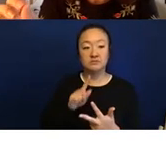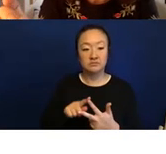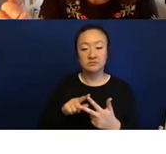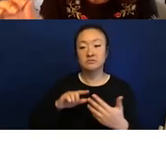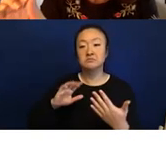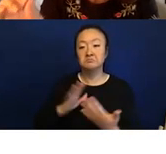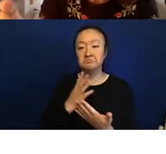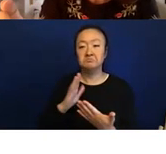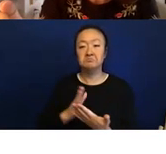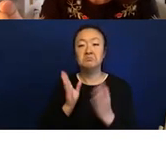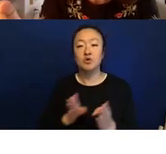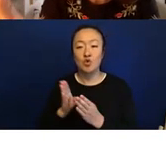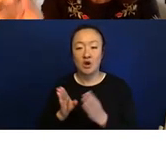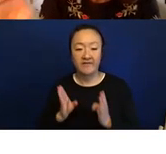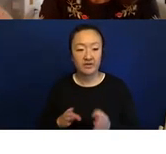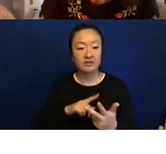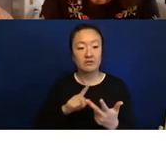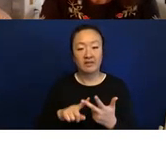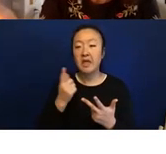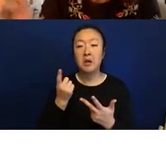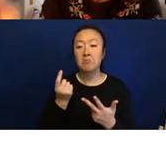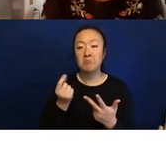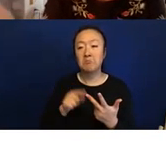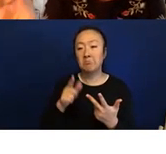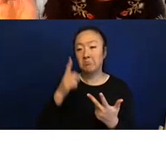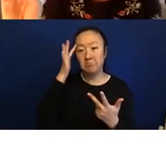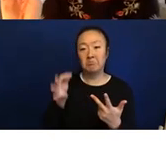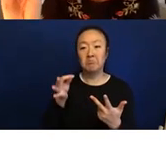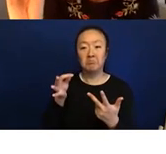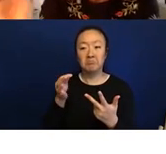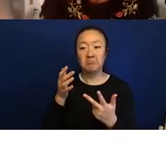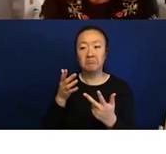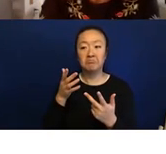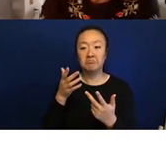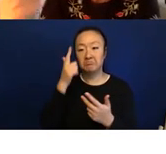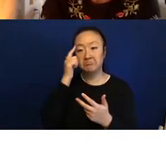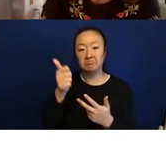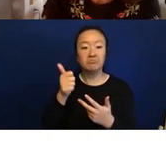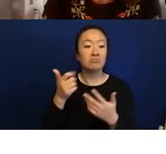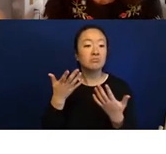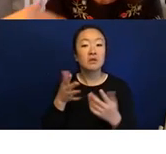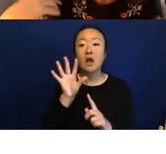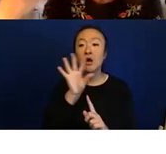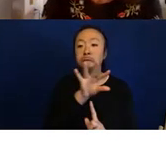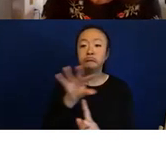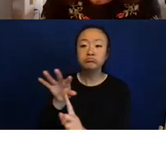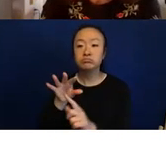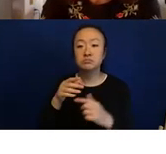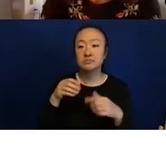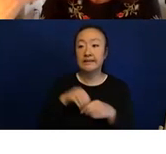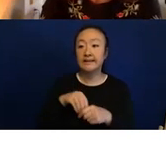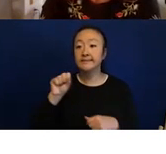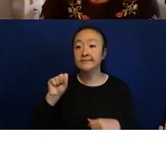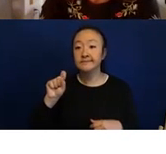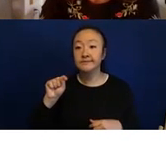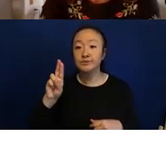these, the performance sample, this can be shot in, in a studio. It doesn't have to be, on